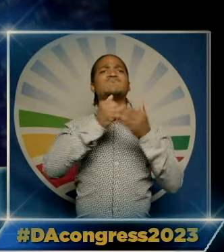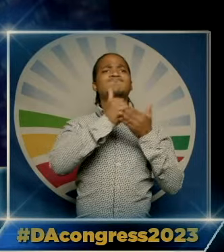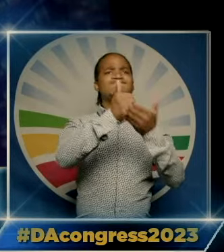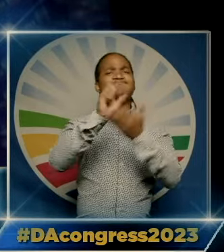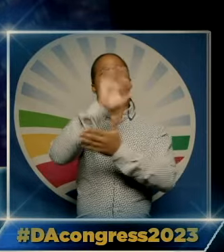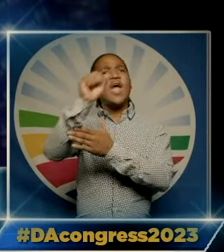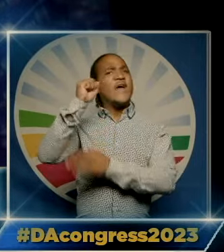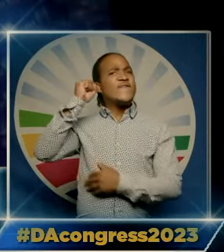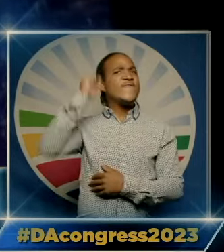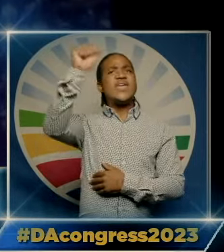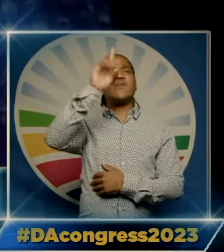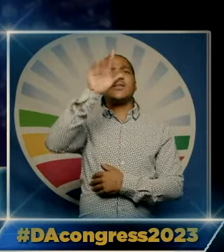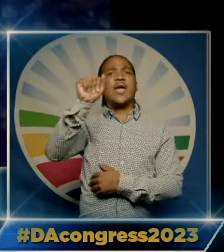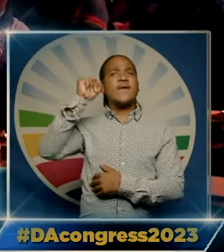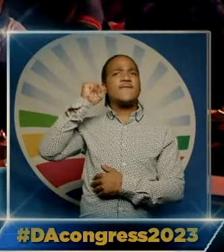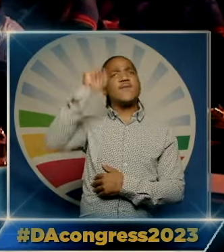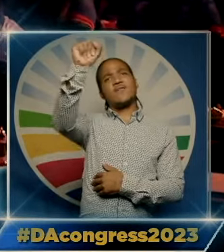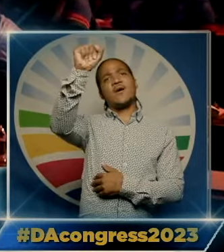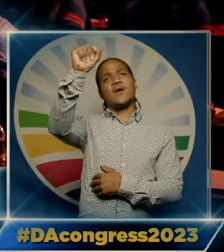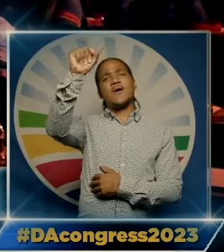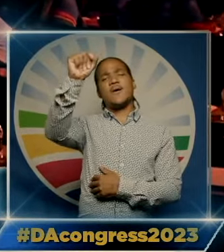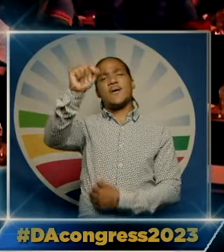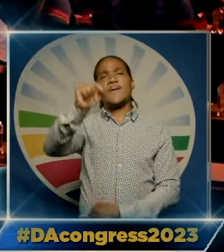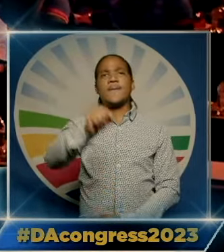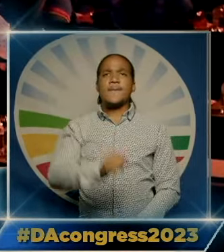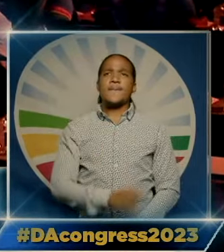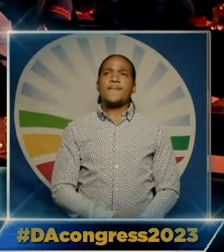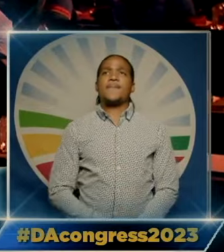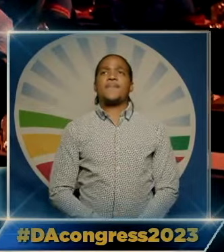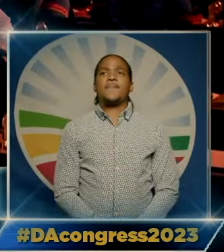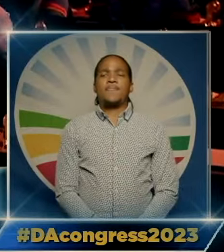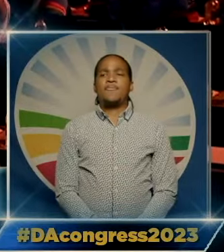DA, viva!